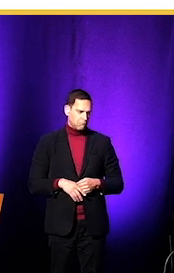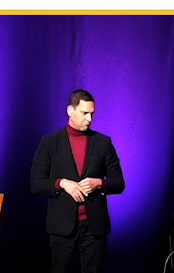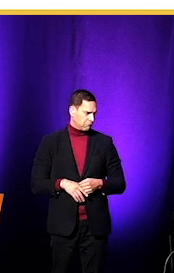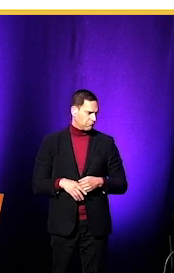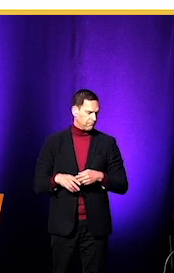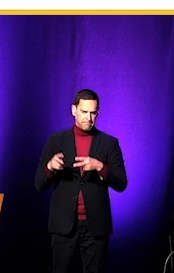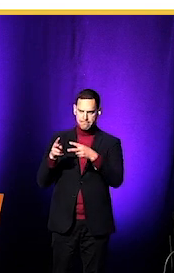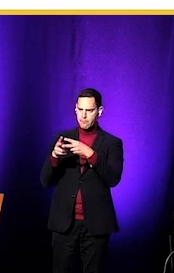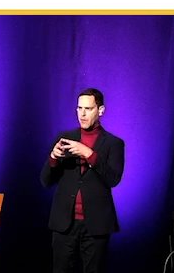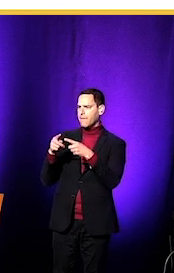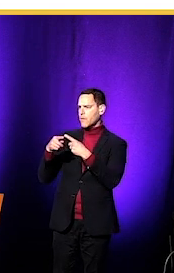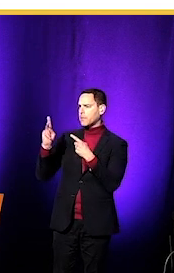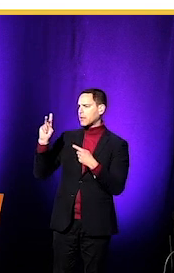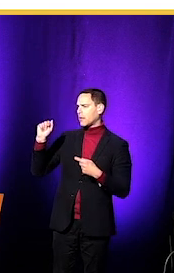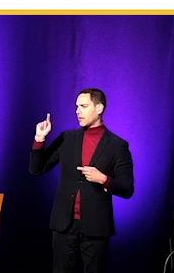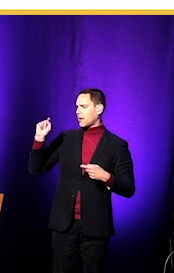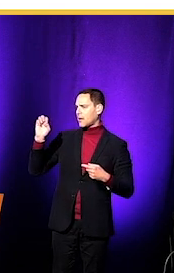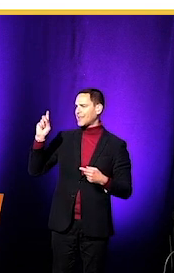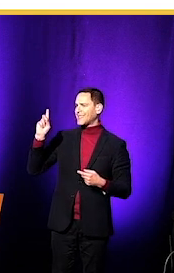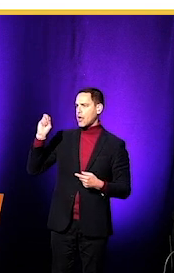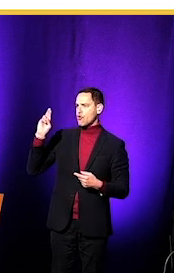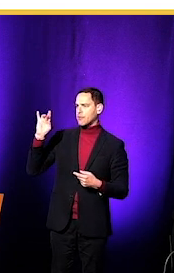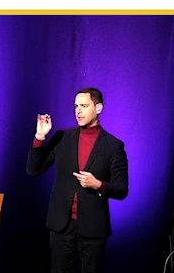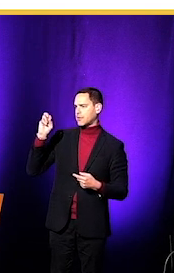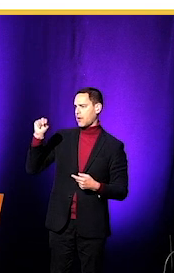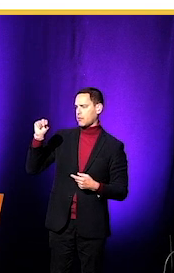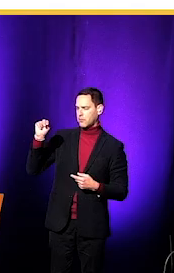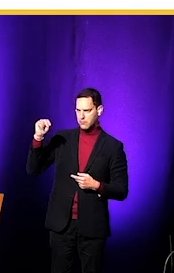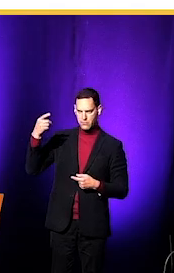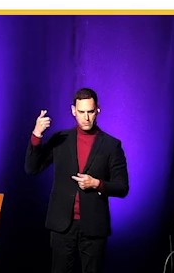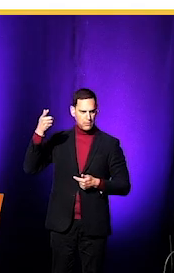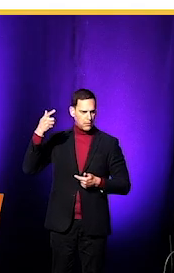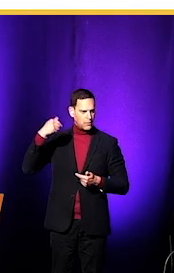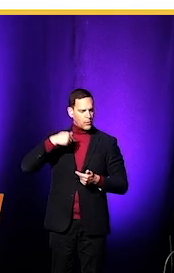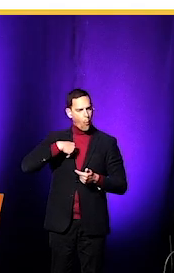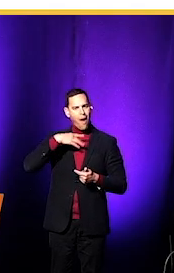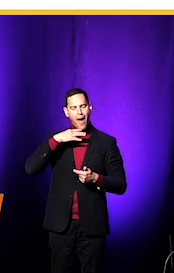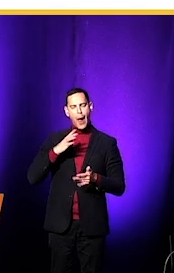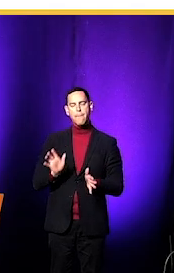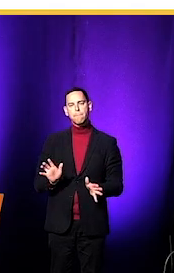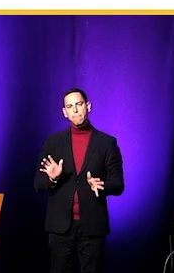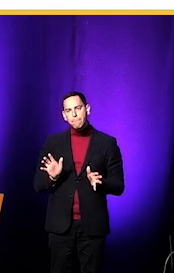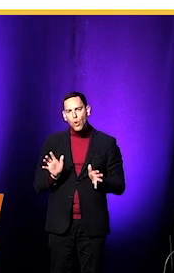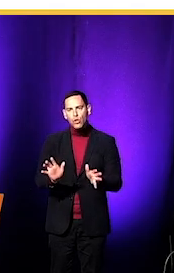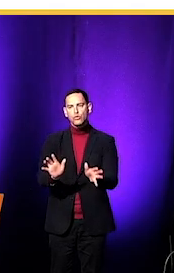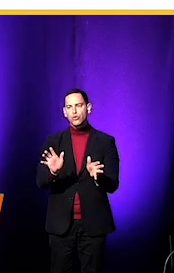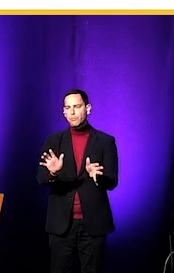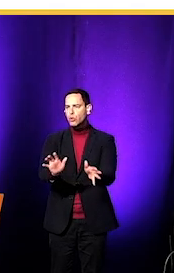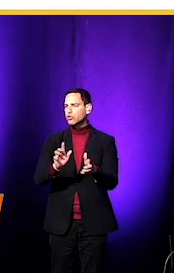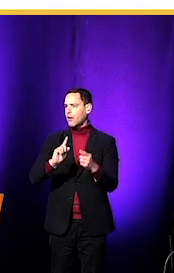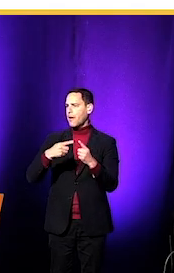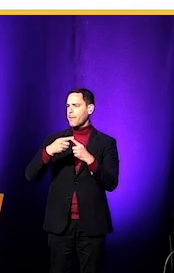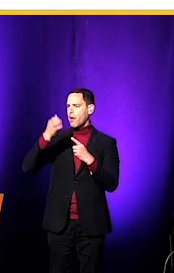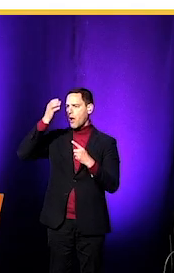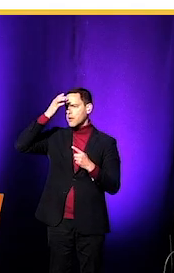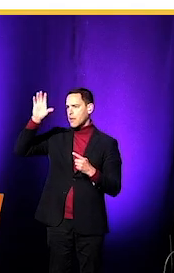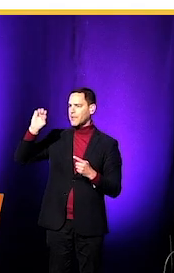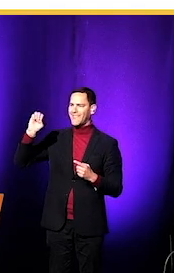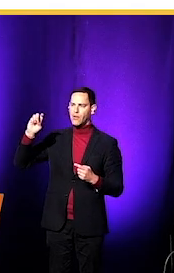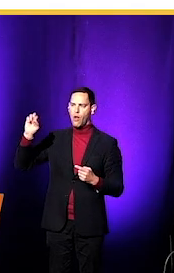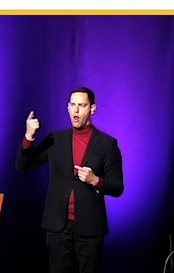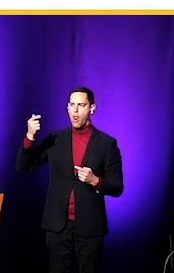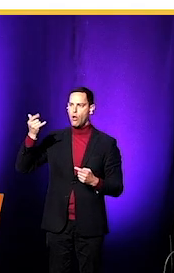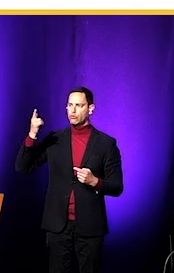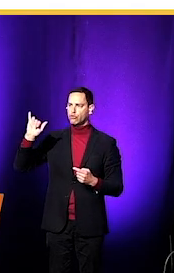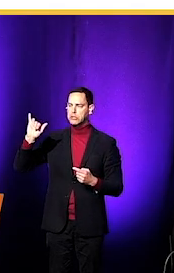Kate Derrickson has posed. Thus, I continue to push on notions of ecology and seek approaches that help us